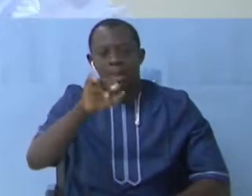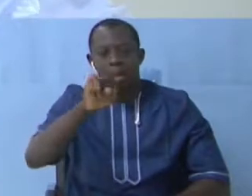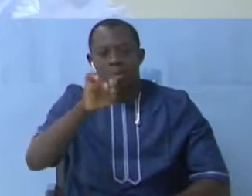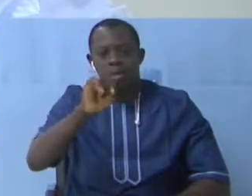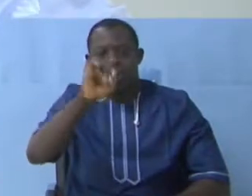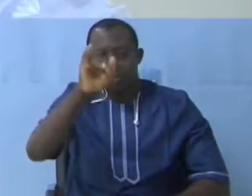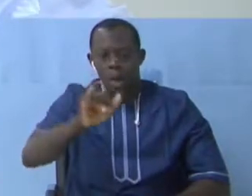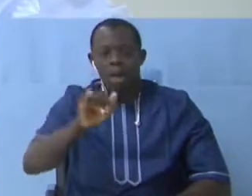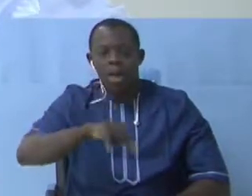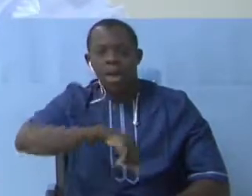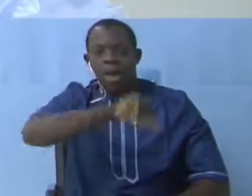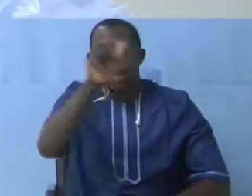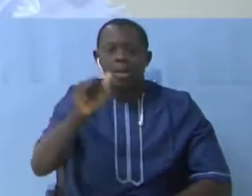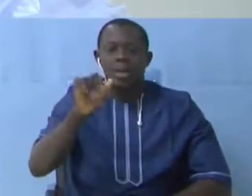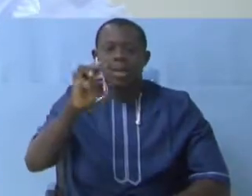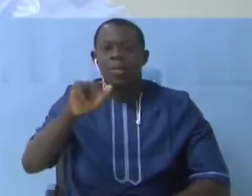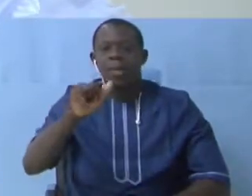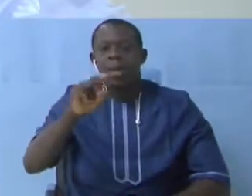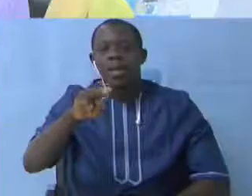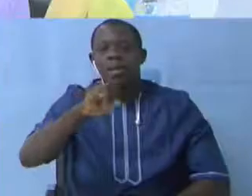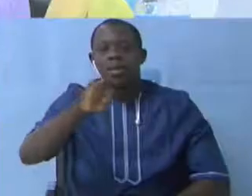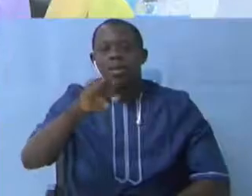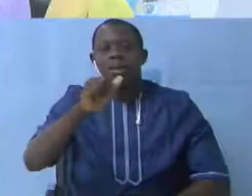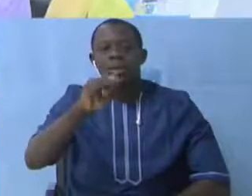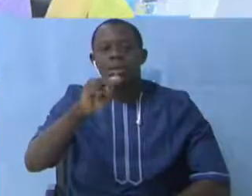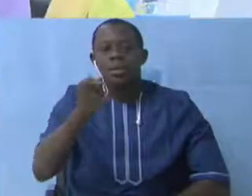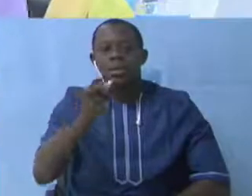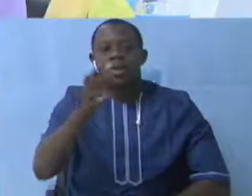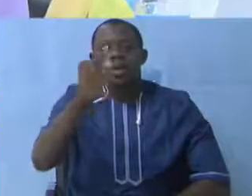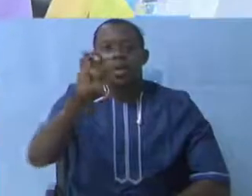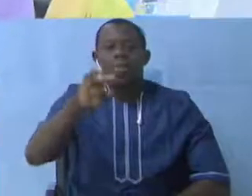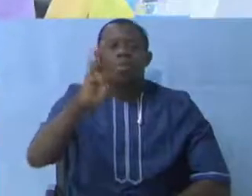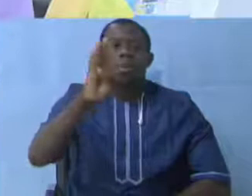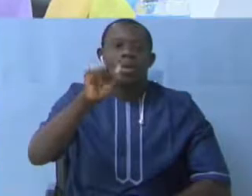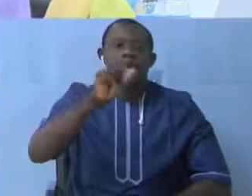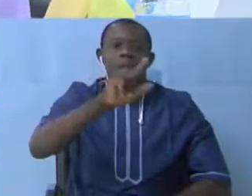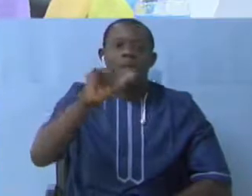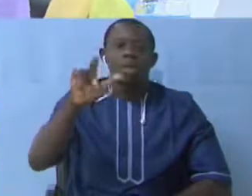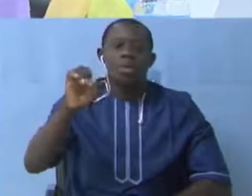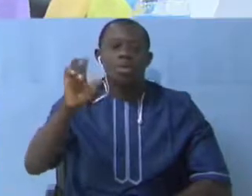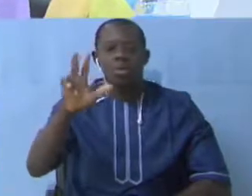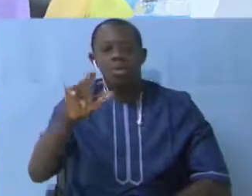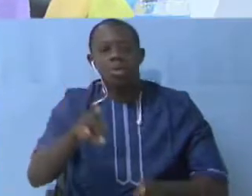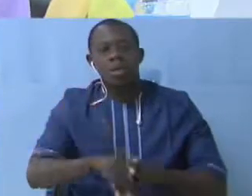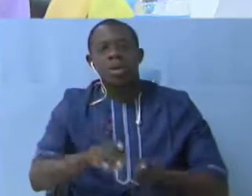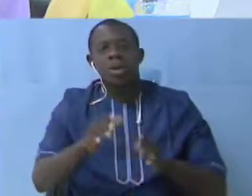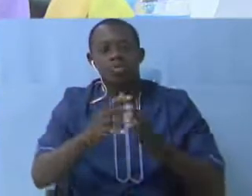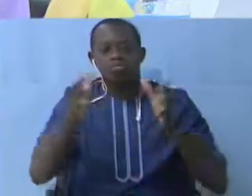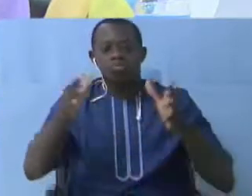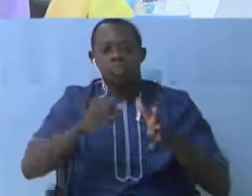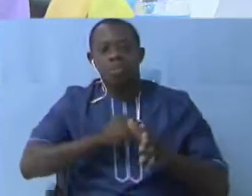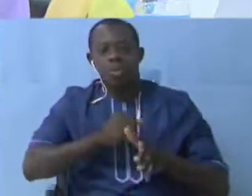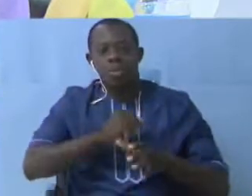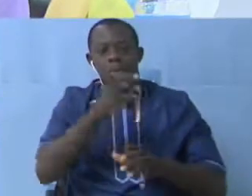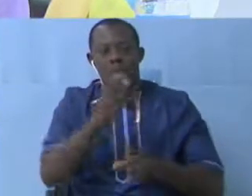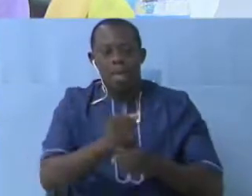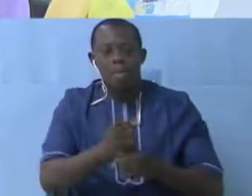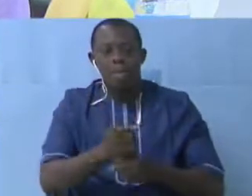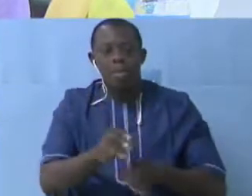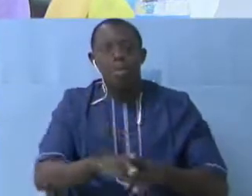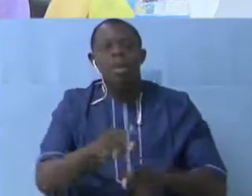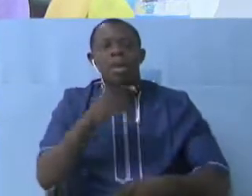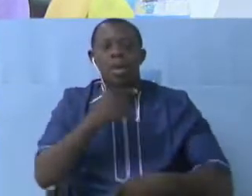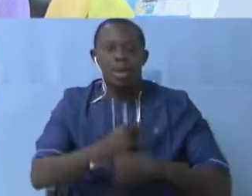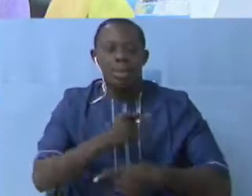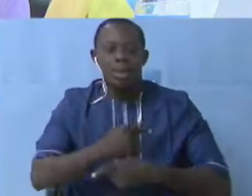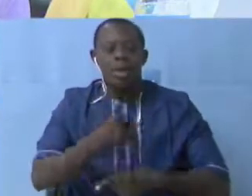also. Tijan Si ak Majambalo ñoom itamit dañ daan def na yaatal nag seen dimbal. For the Gambia, I thank all the